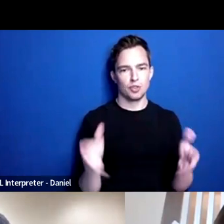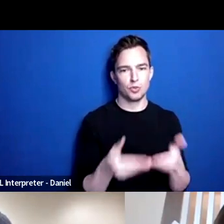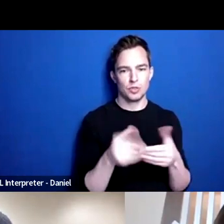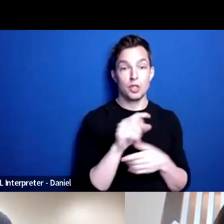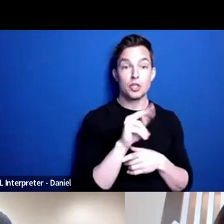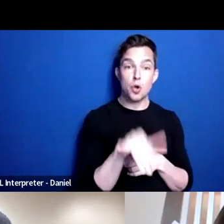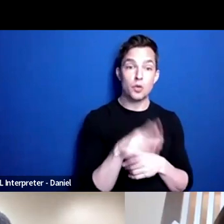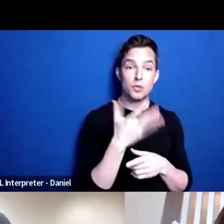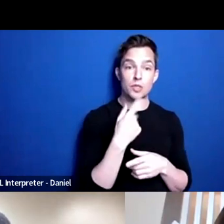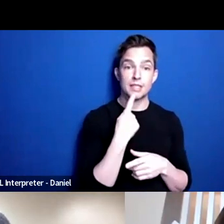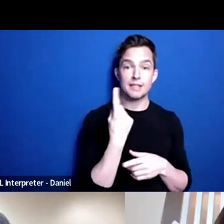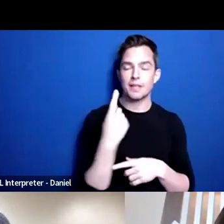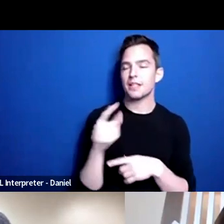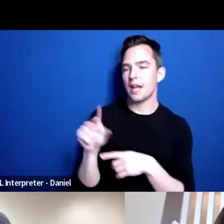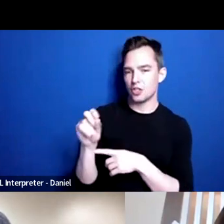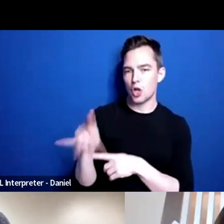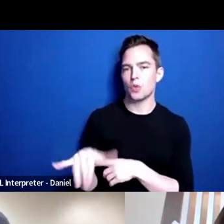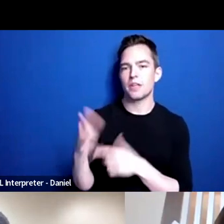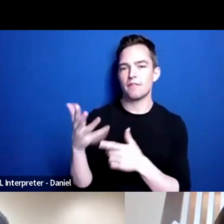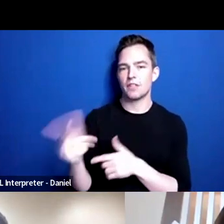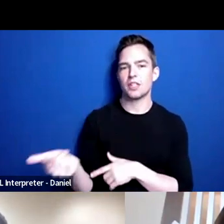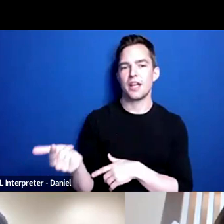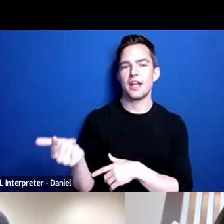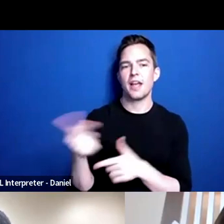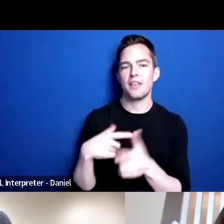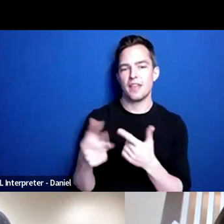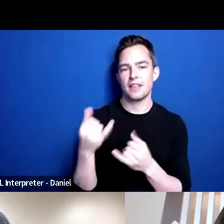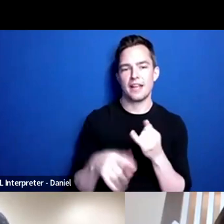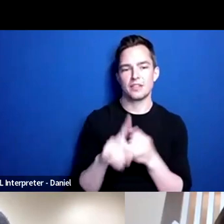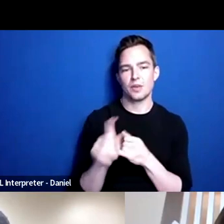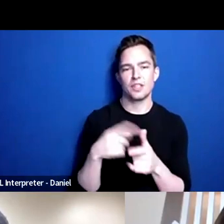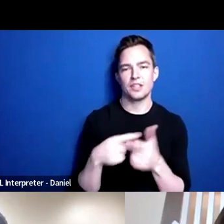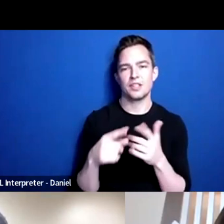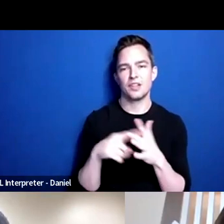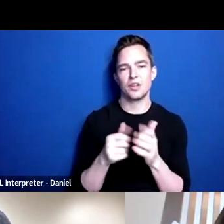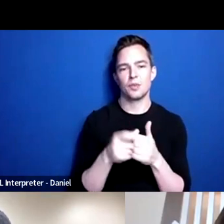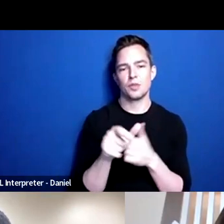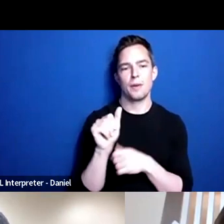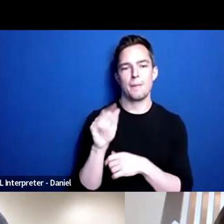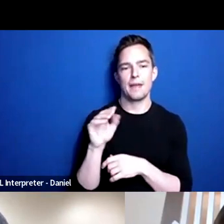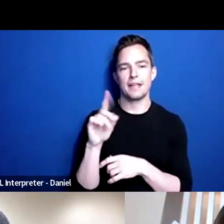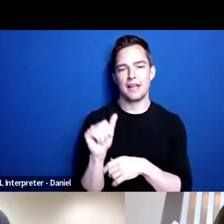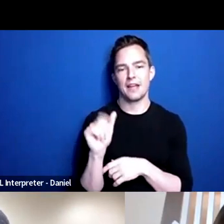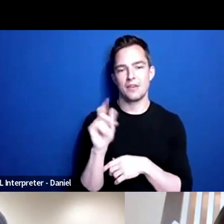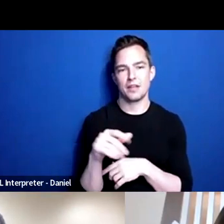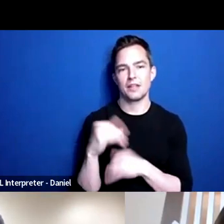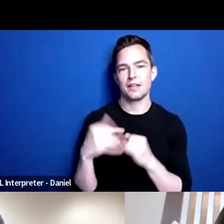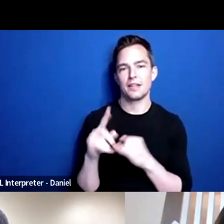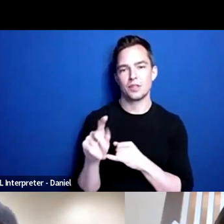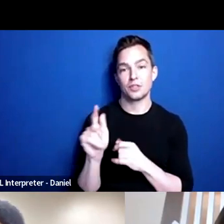say something. We'll go with Tony, and then we'll get to the last question, and I'll start that off with you, Amanda, on the last